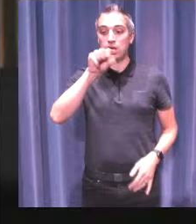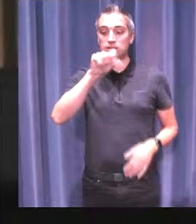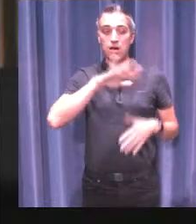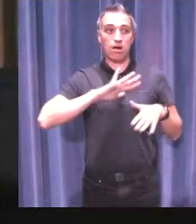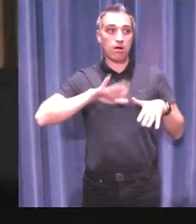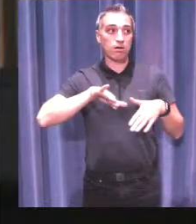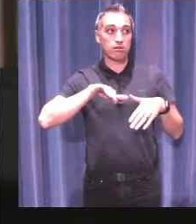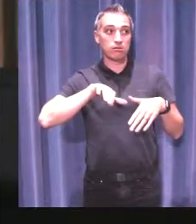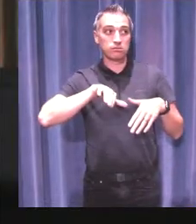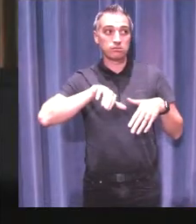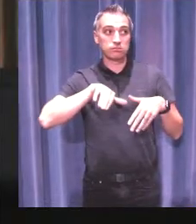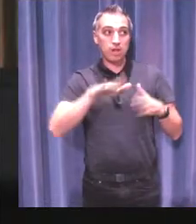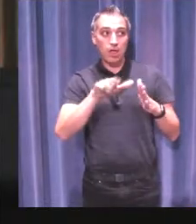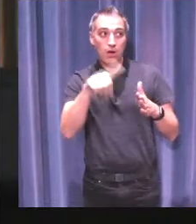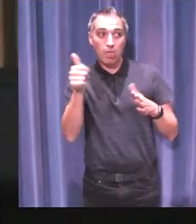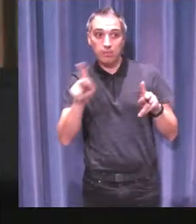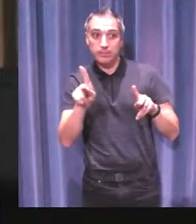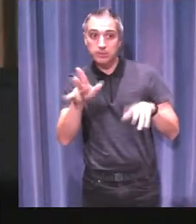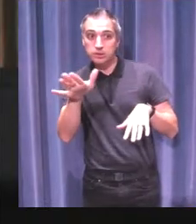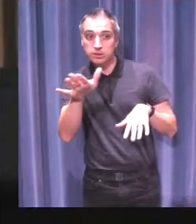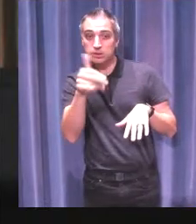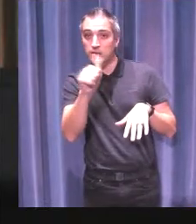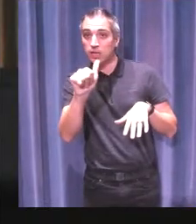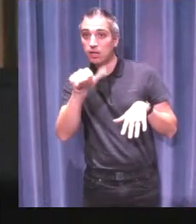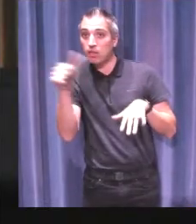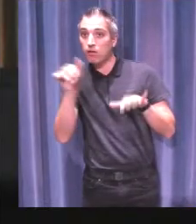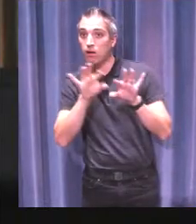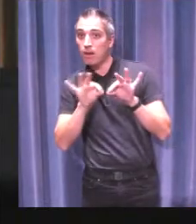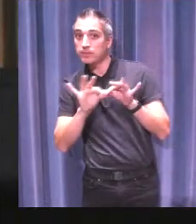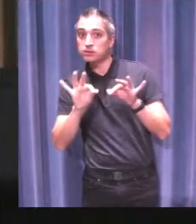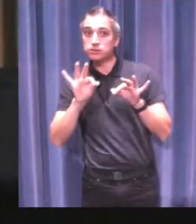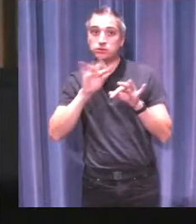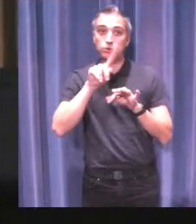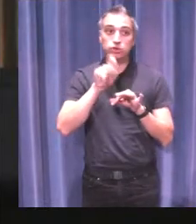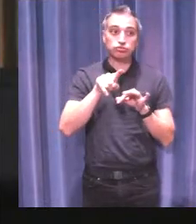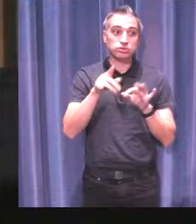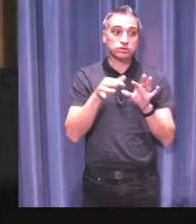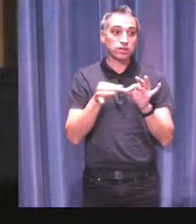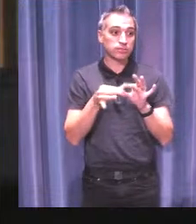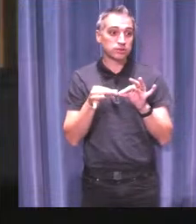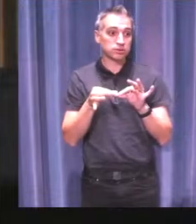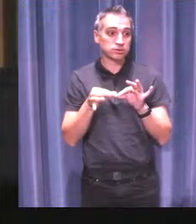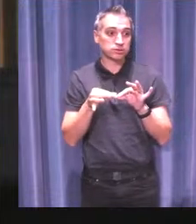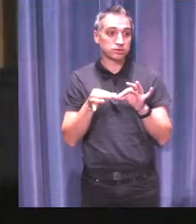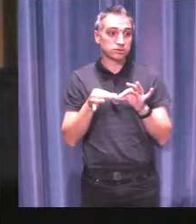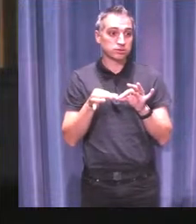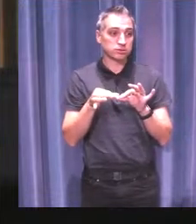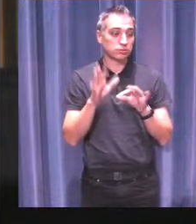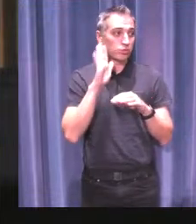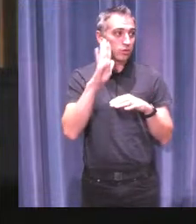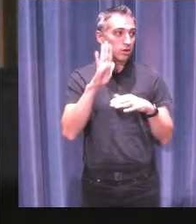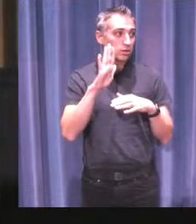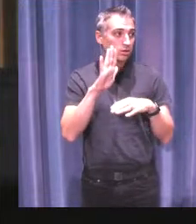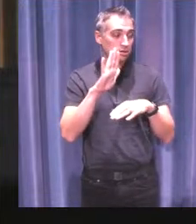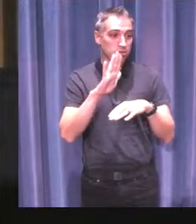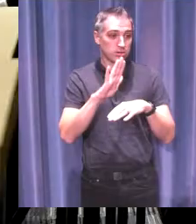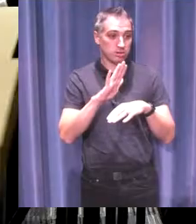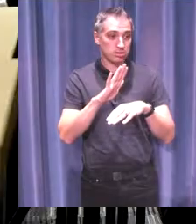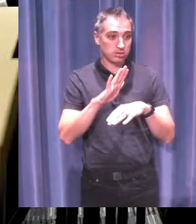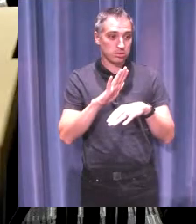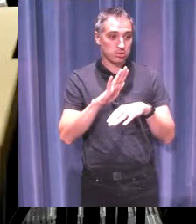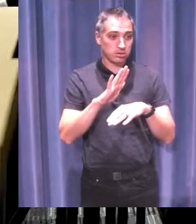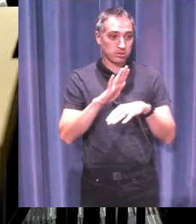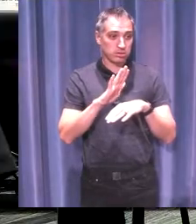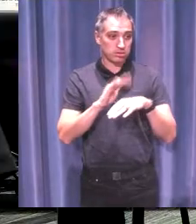are there any other comments, questions, statements? Seeing none. Roll call vote. Mr.